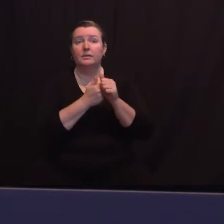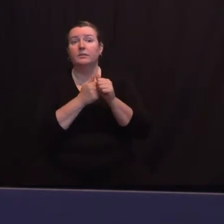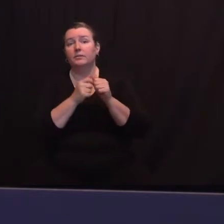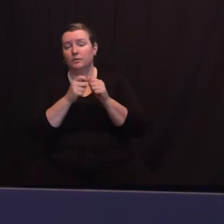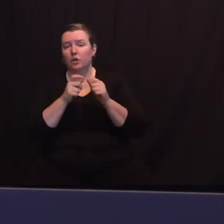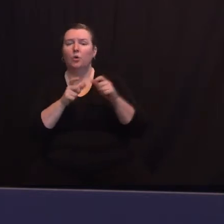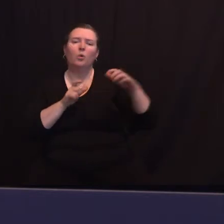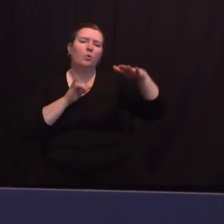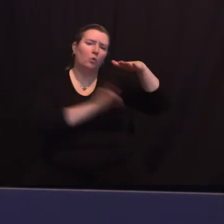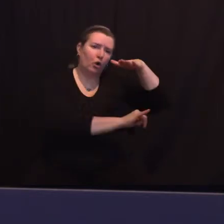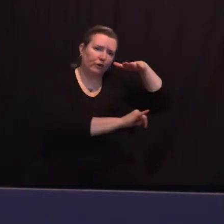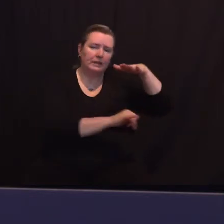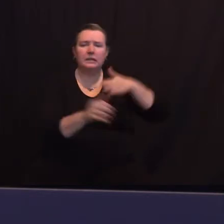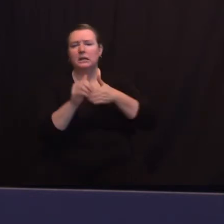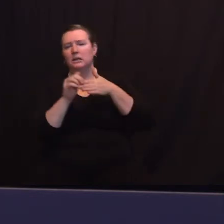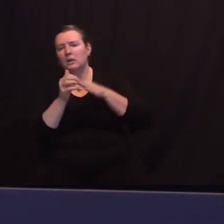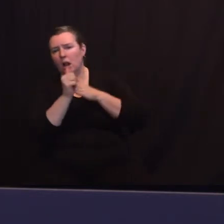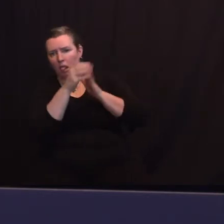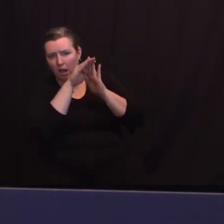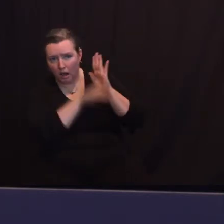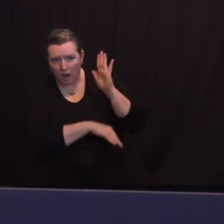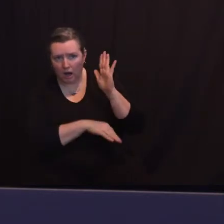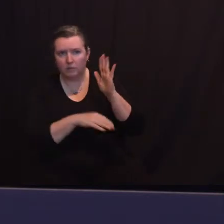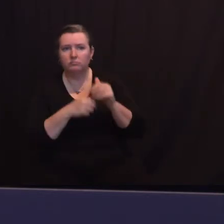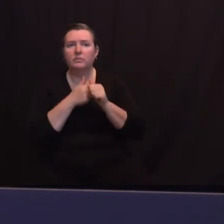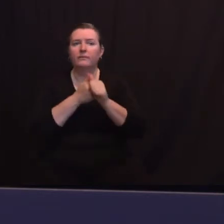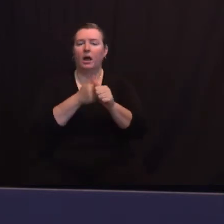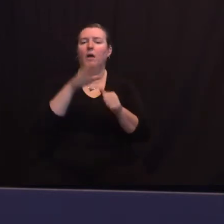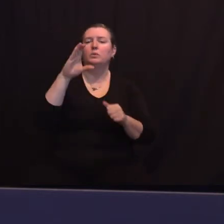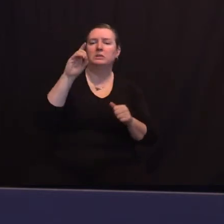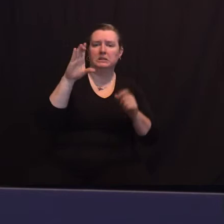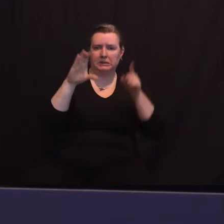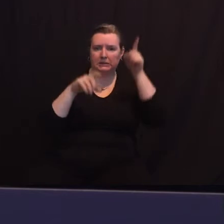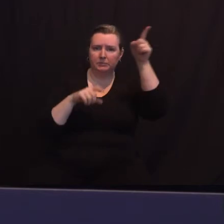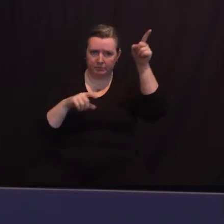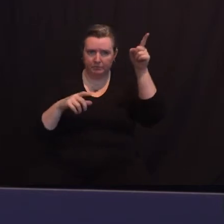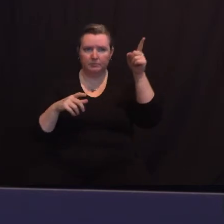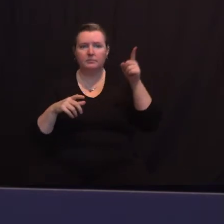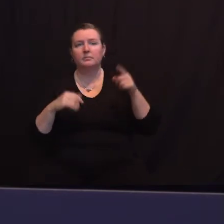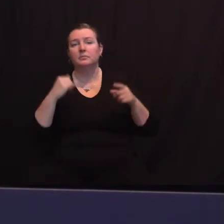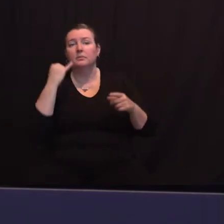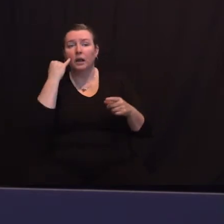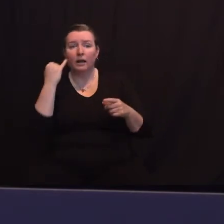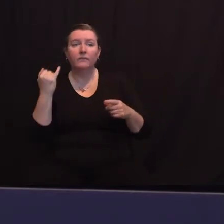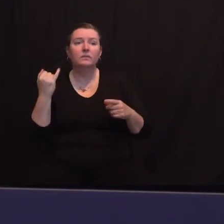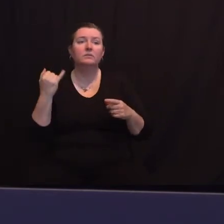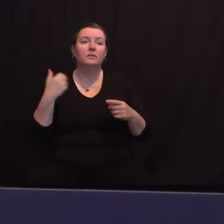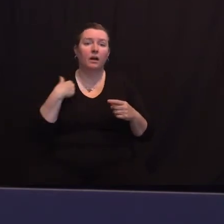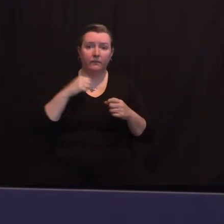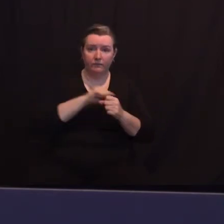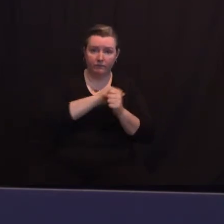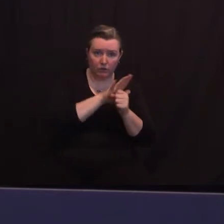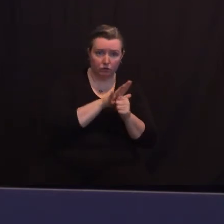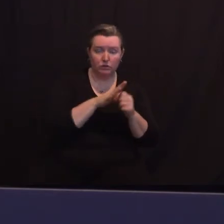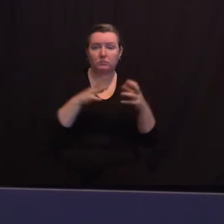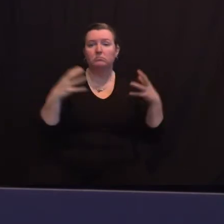CDC recommendations that say individuals who have clinically recovered from COVID-19 in the past 3